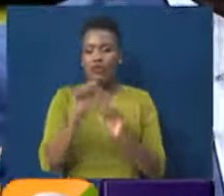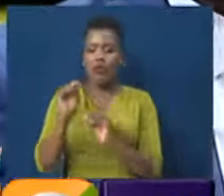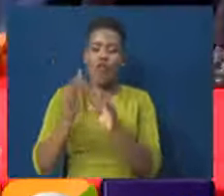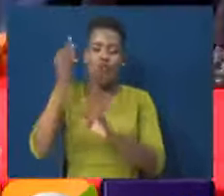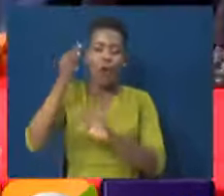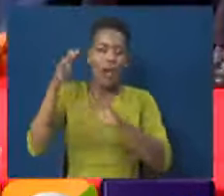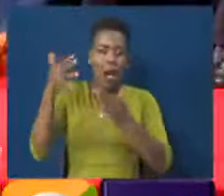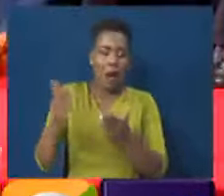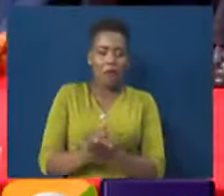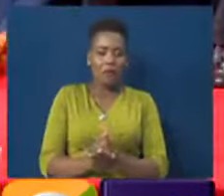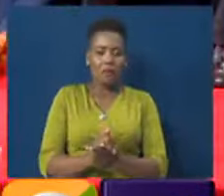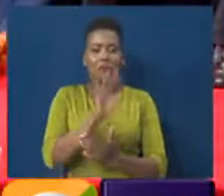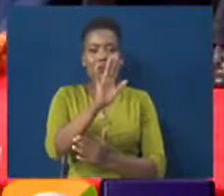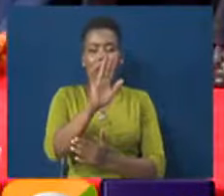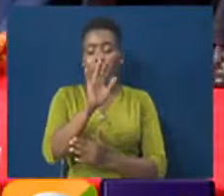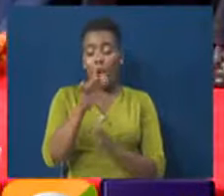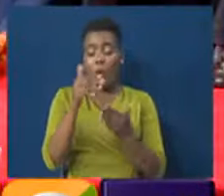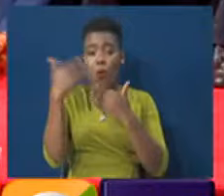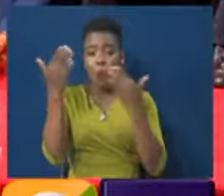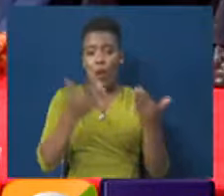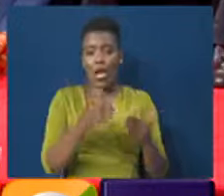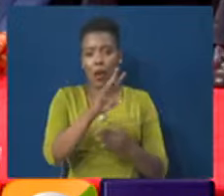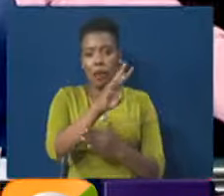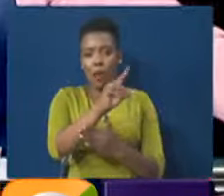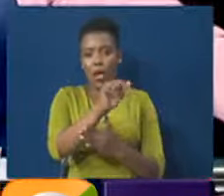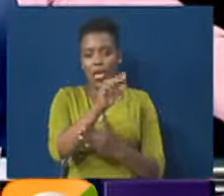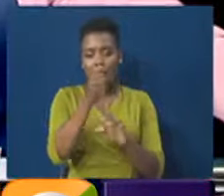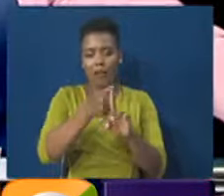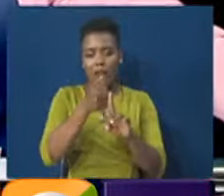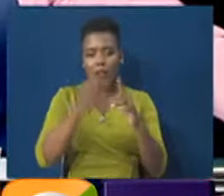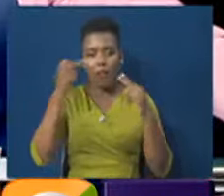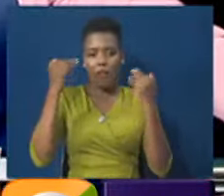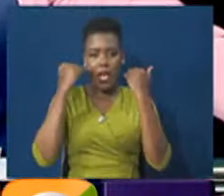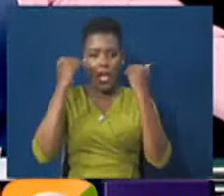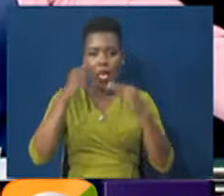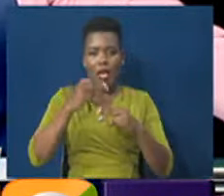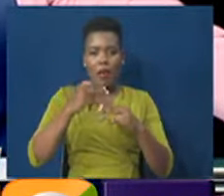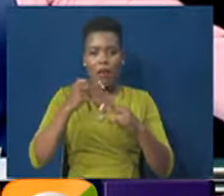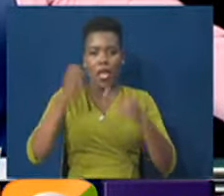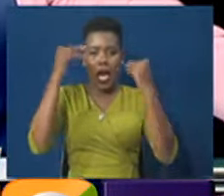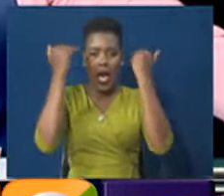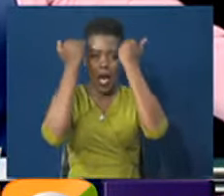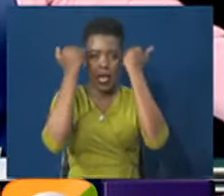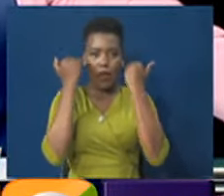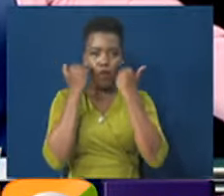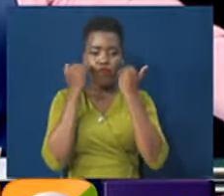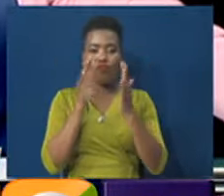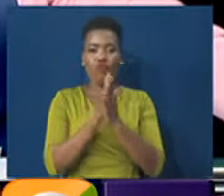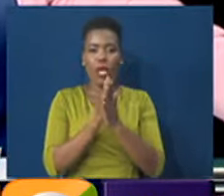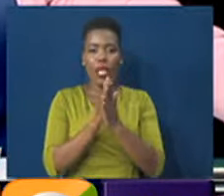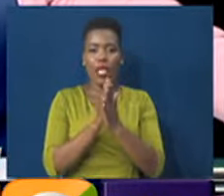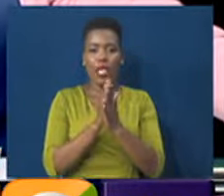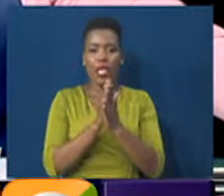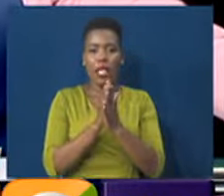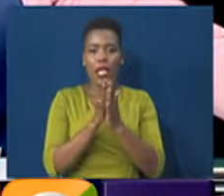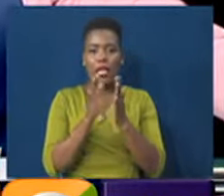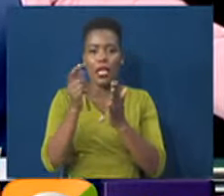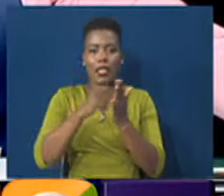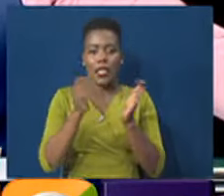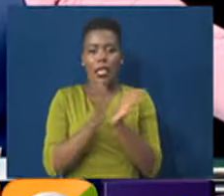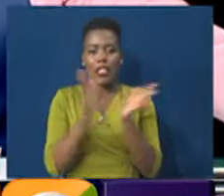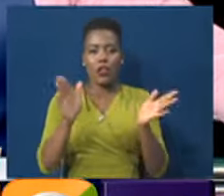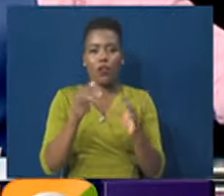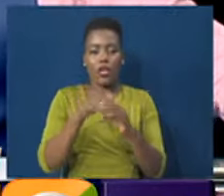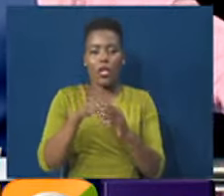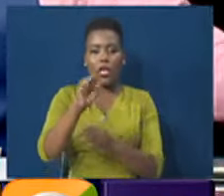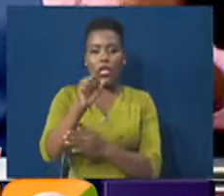a 10%. Let me bring in Willis again on this. And Willis is an advocate of the High Court and also a Secretary General's Fina party. Have the promises been kept when